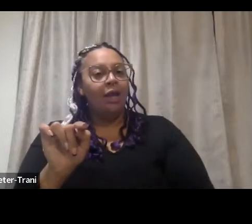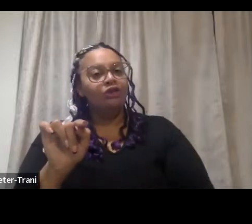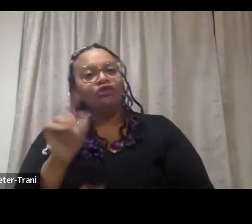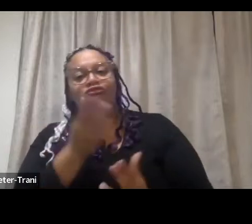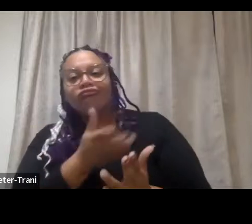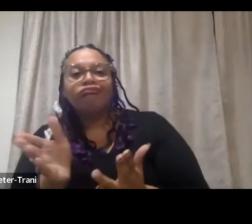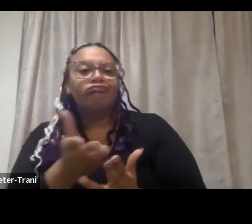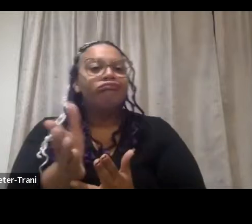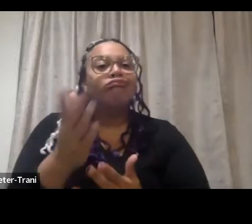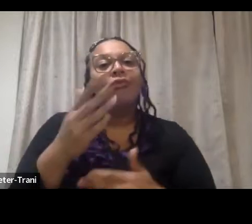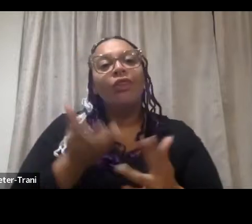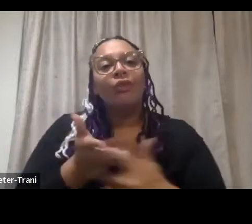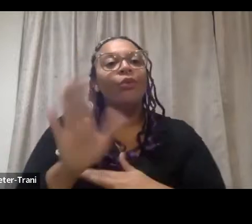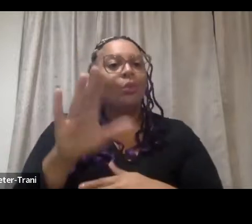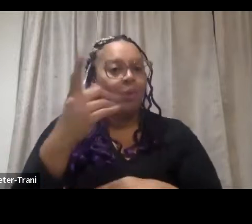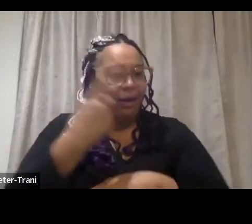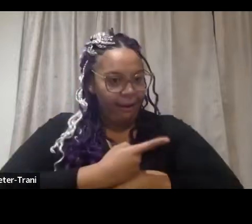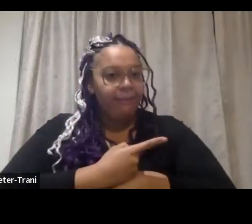your day.